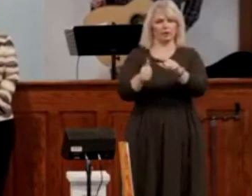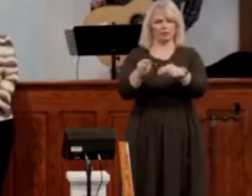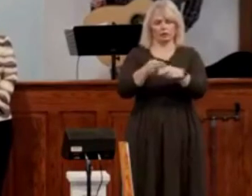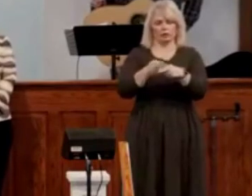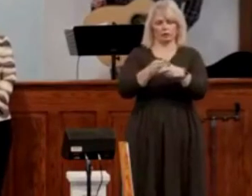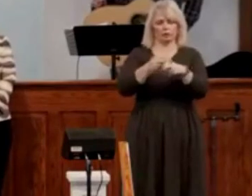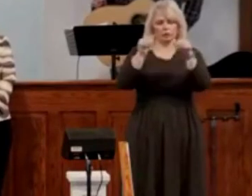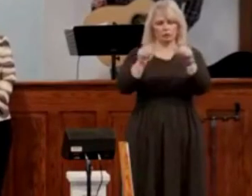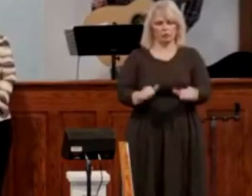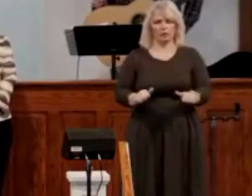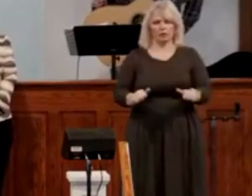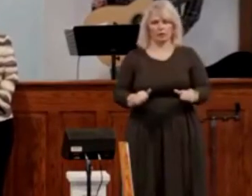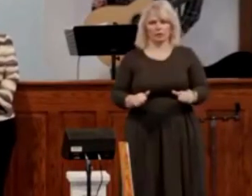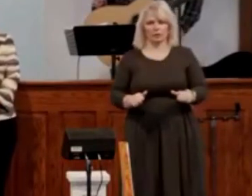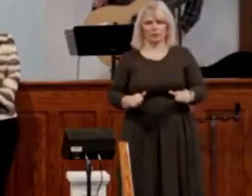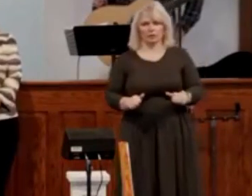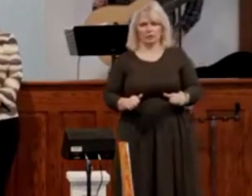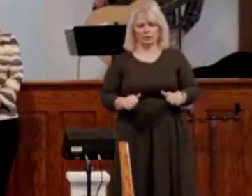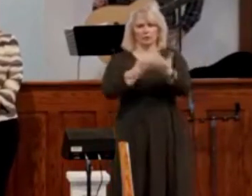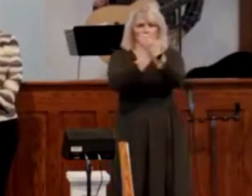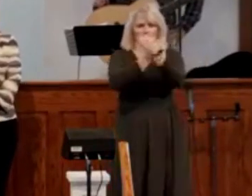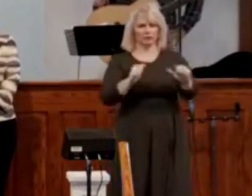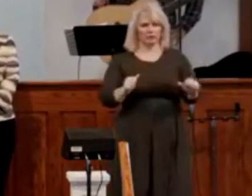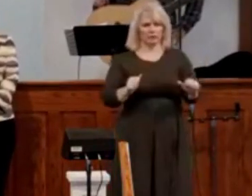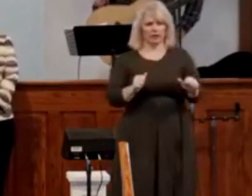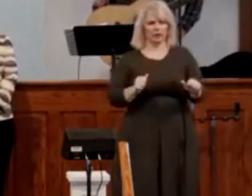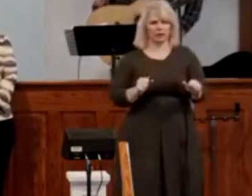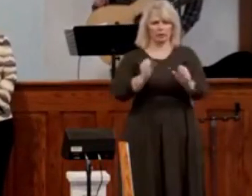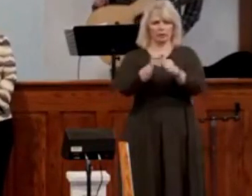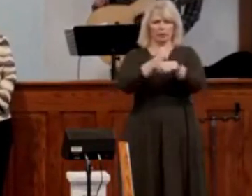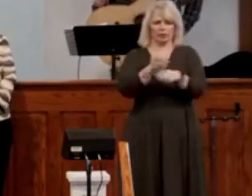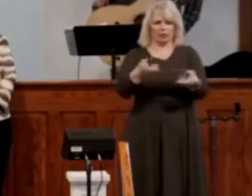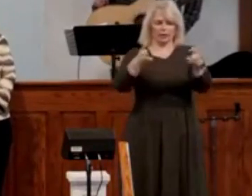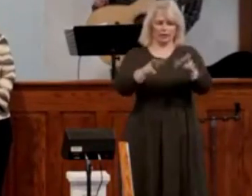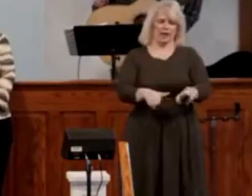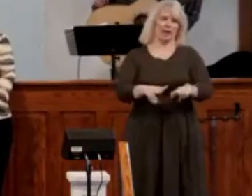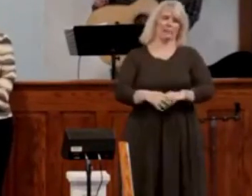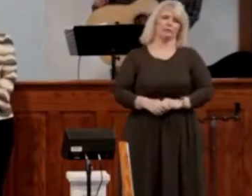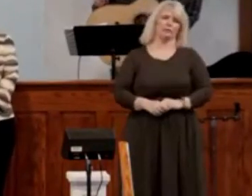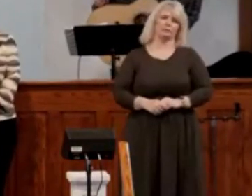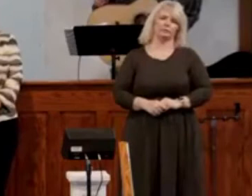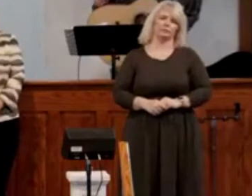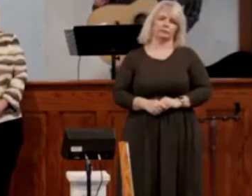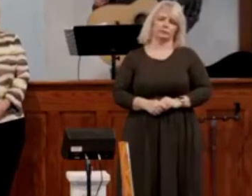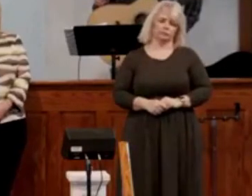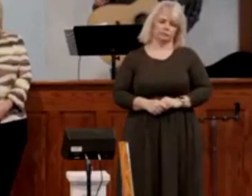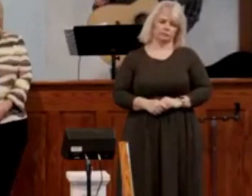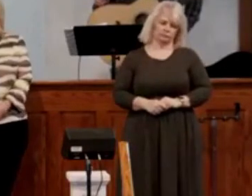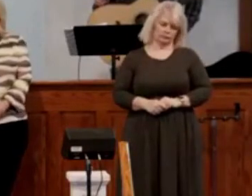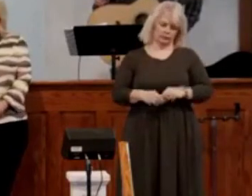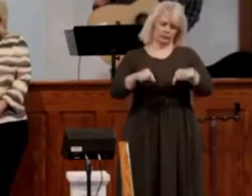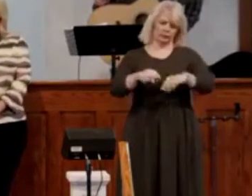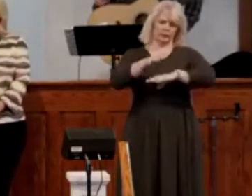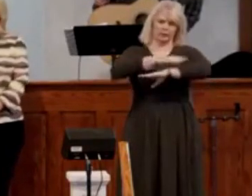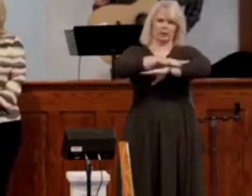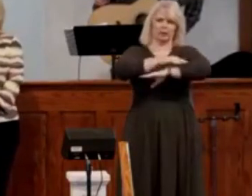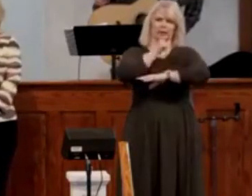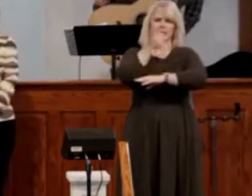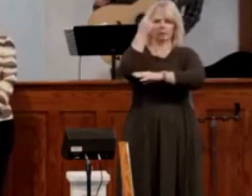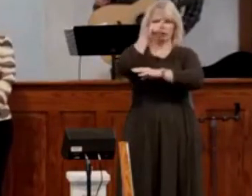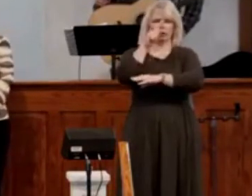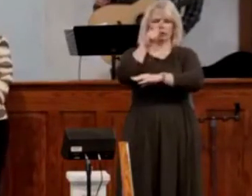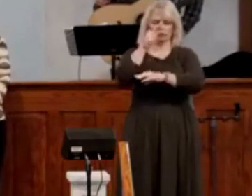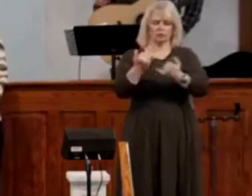can, safely, and we'll make it happen. And so this table might not be for you